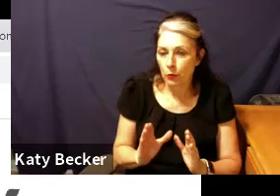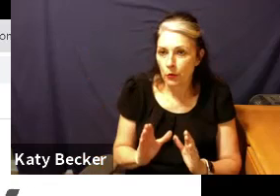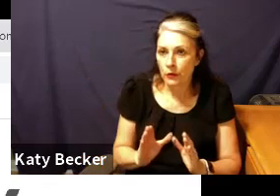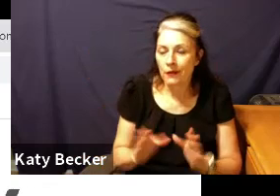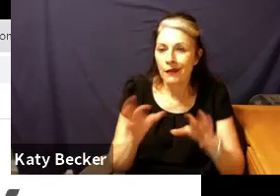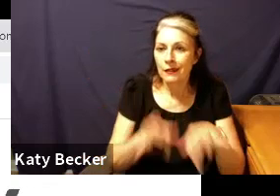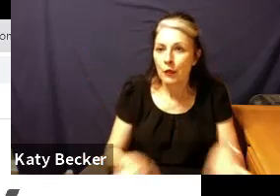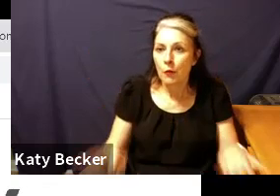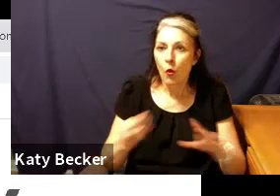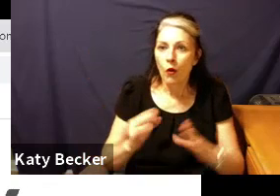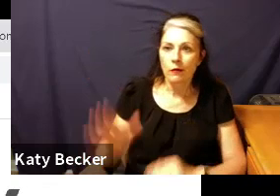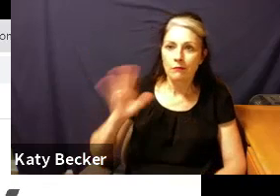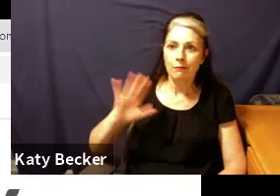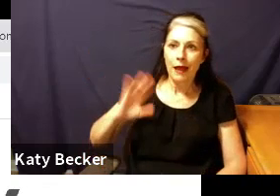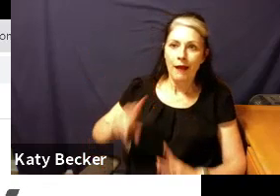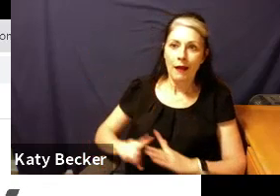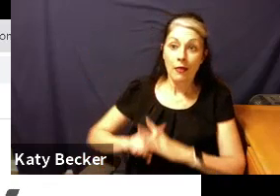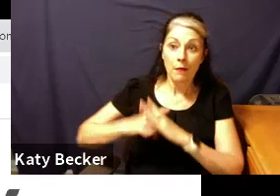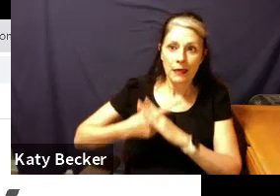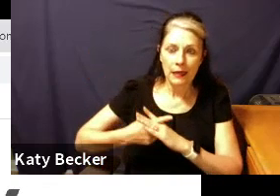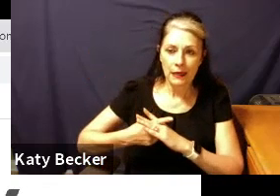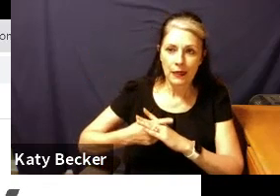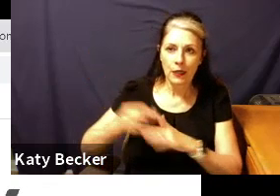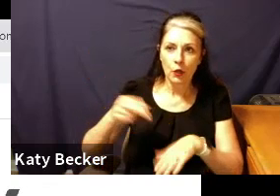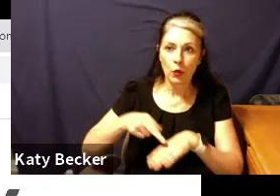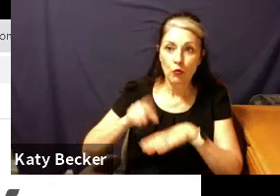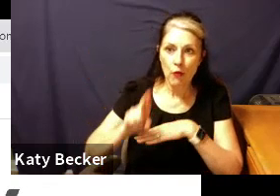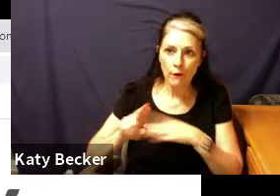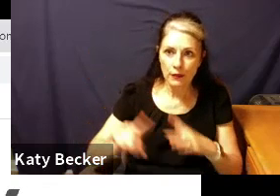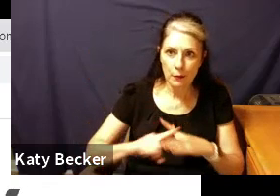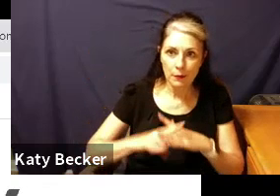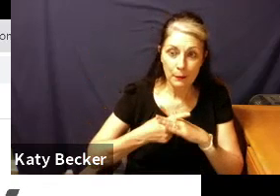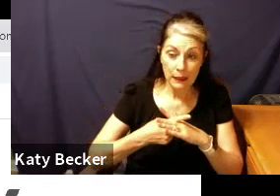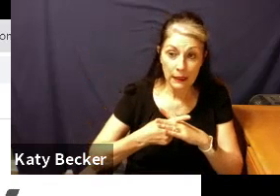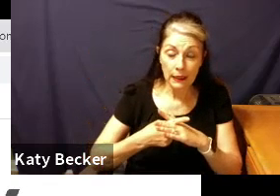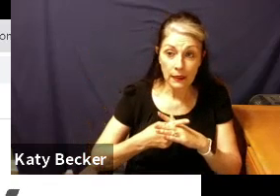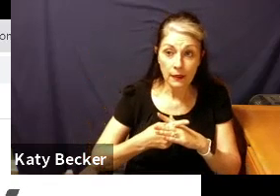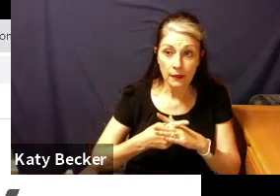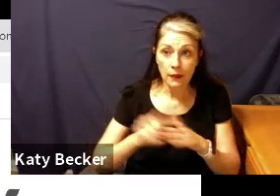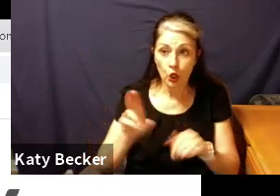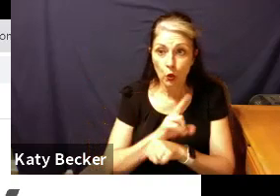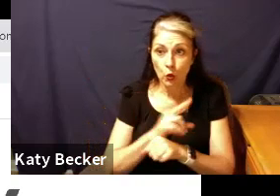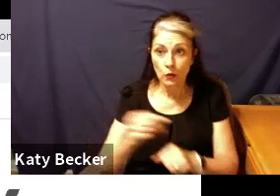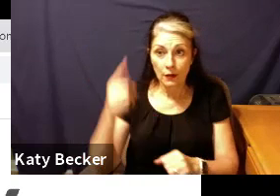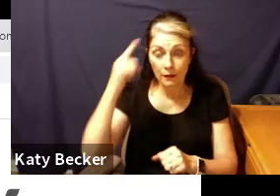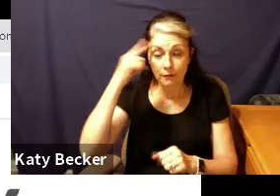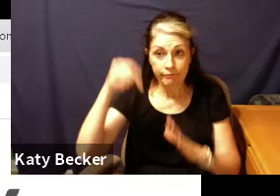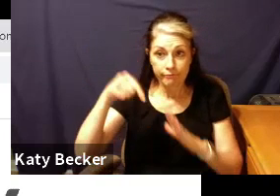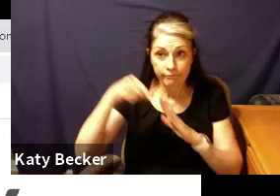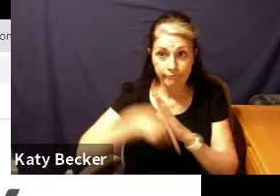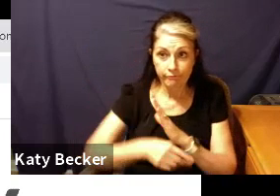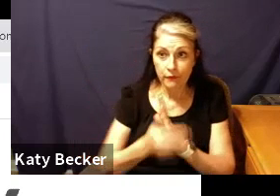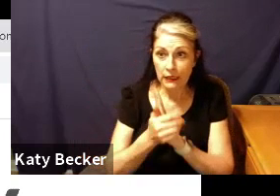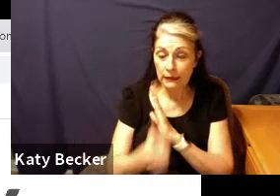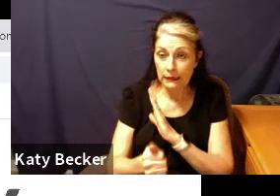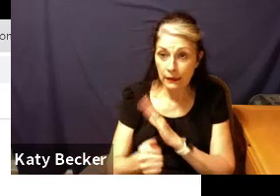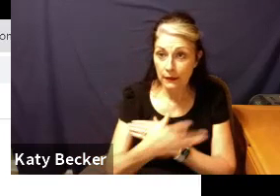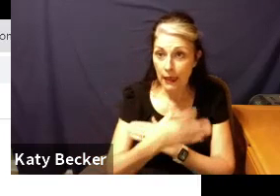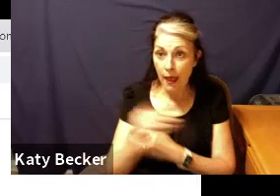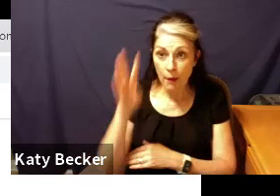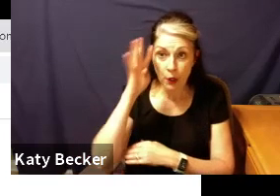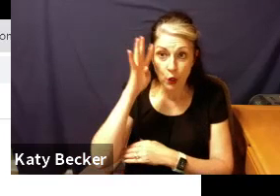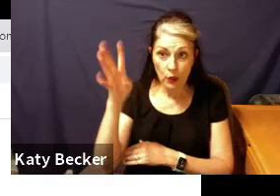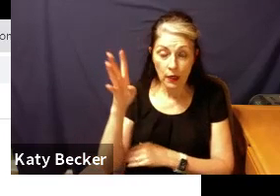referenced in the beginning, and also about how to be creative online. So as we know, it